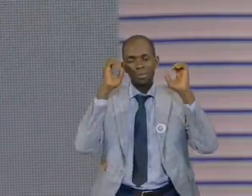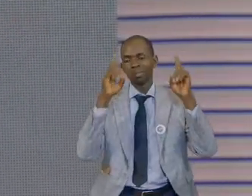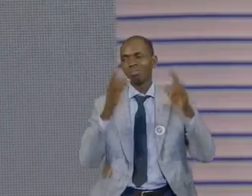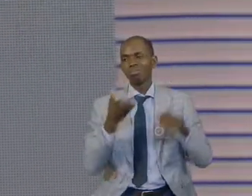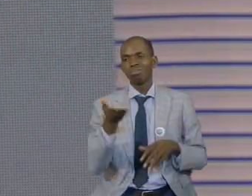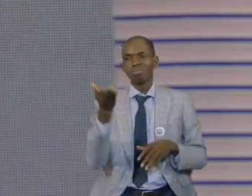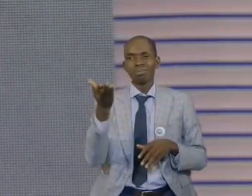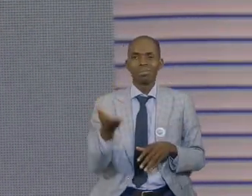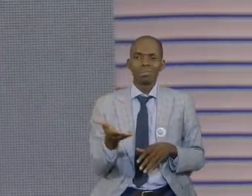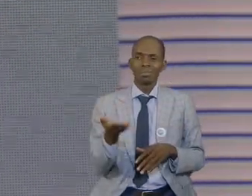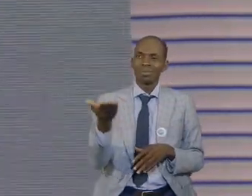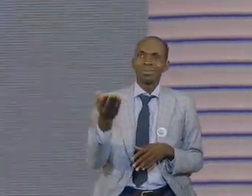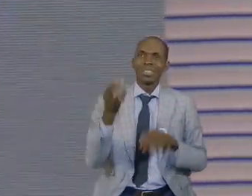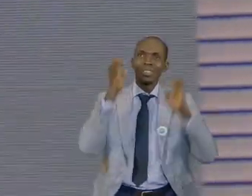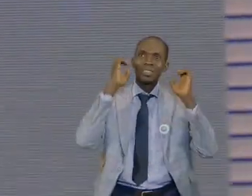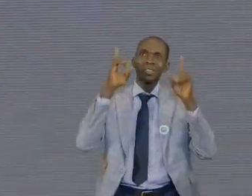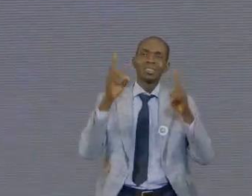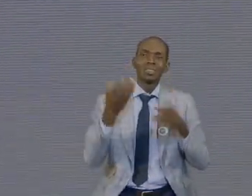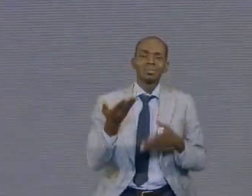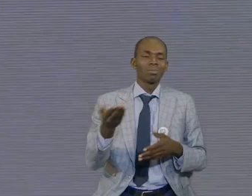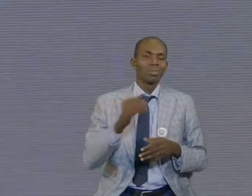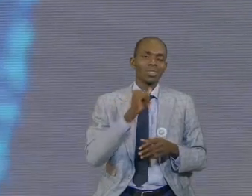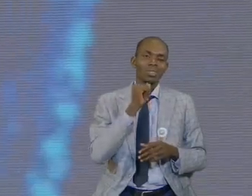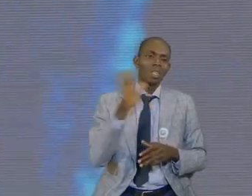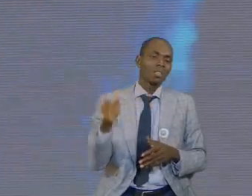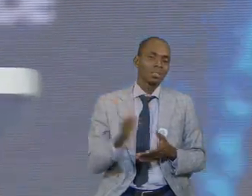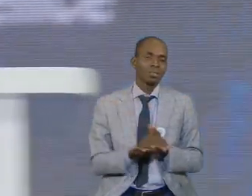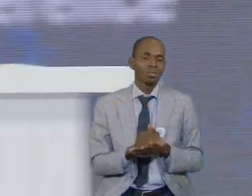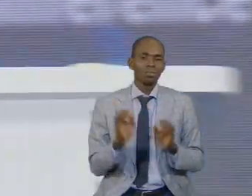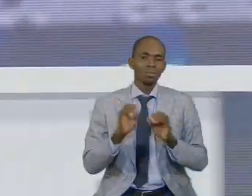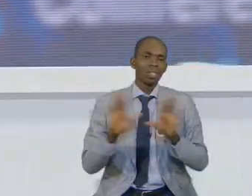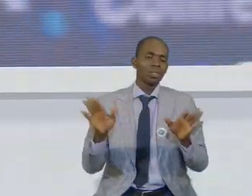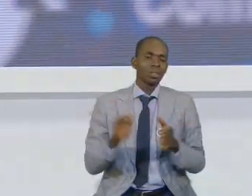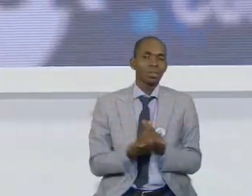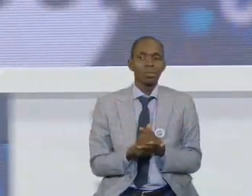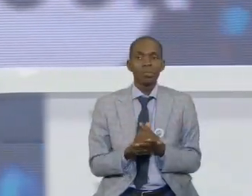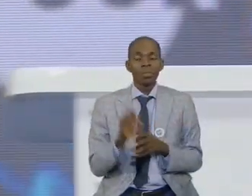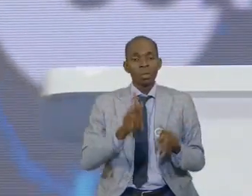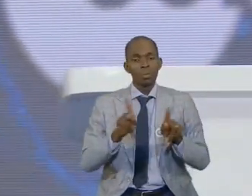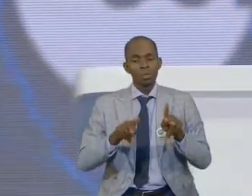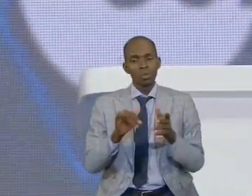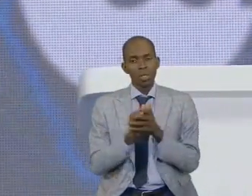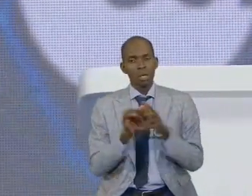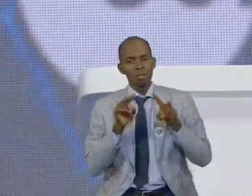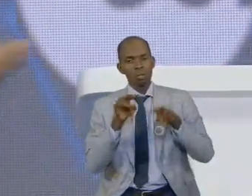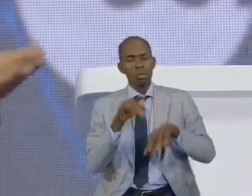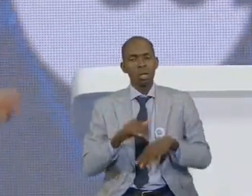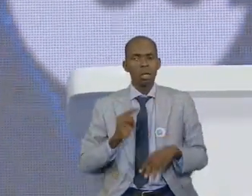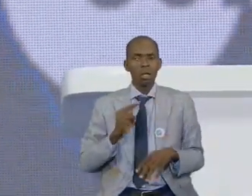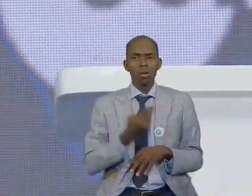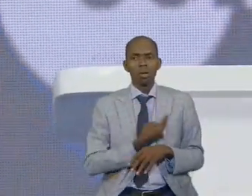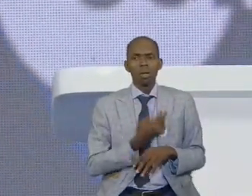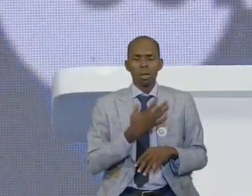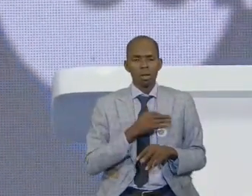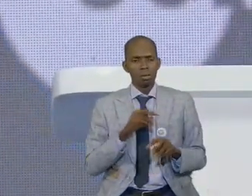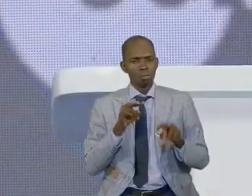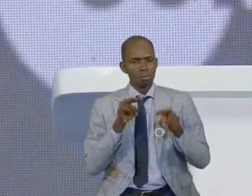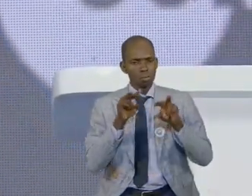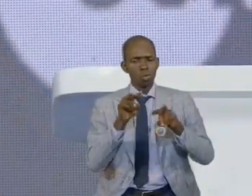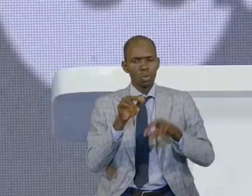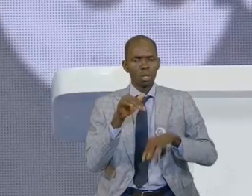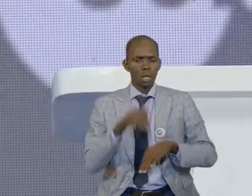what part does he have? The people that look at us, and they look at our physical